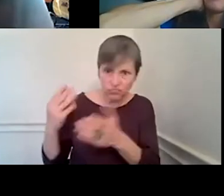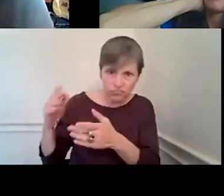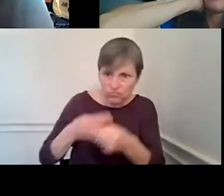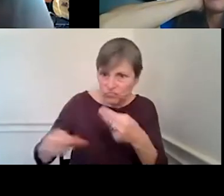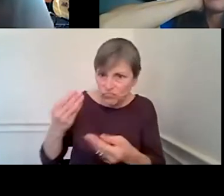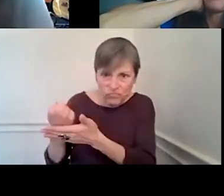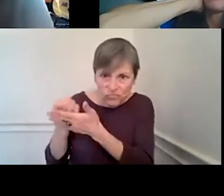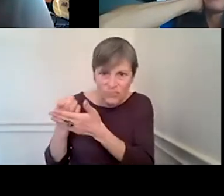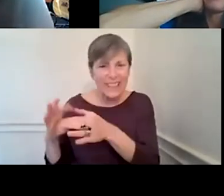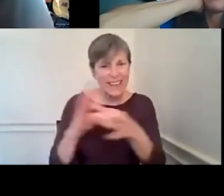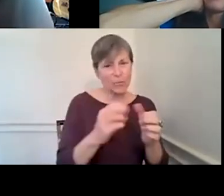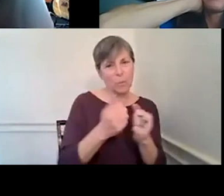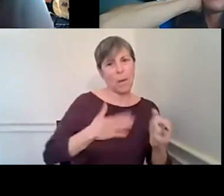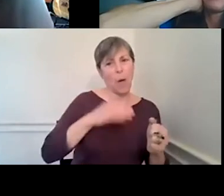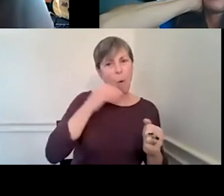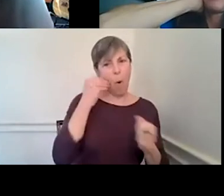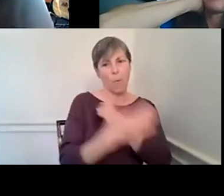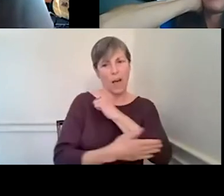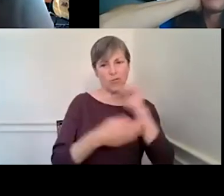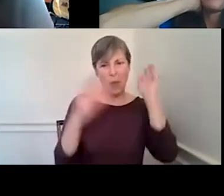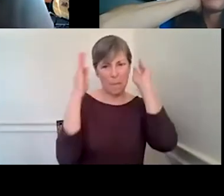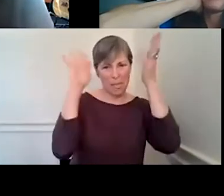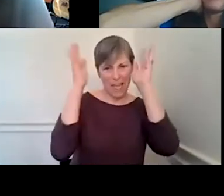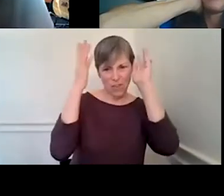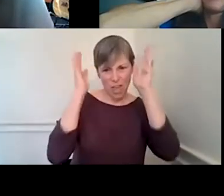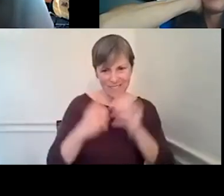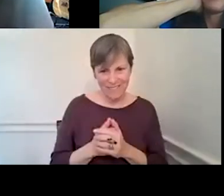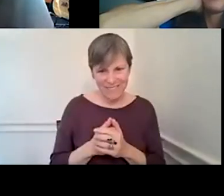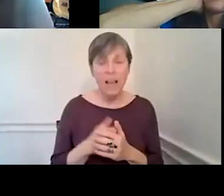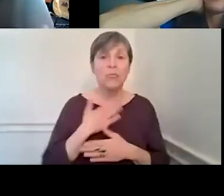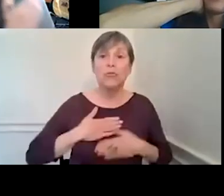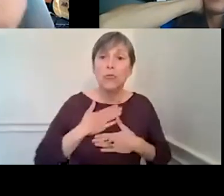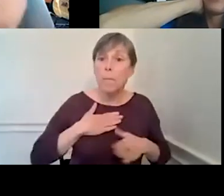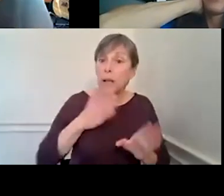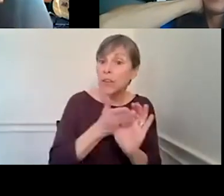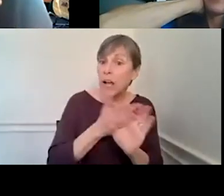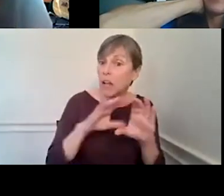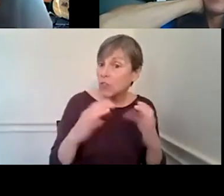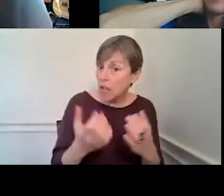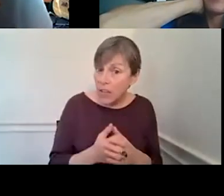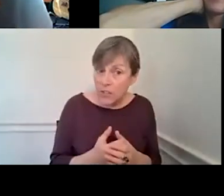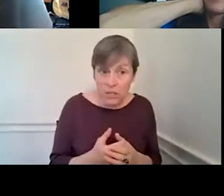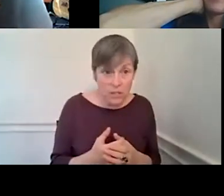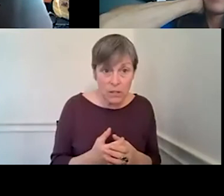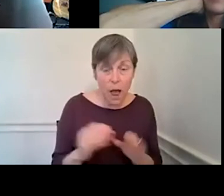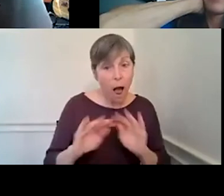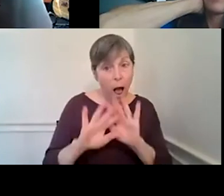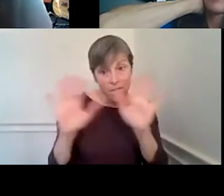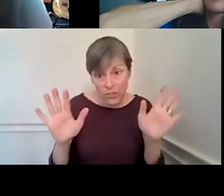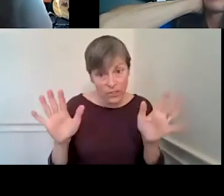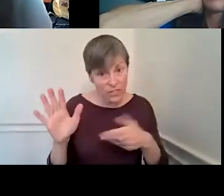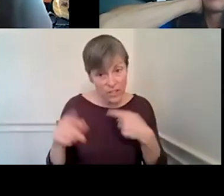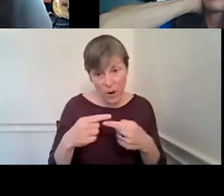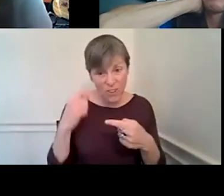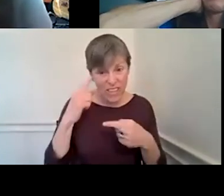And finally, surprisingly, I also enjoy a lot of my psychology class, which obviously I have to say in terms of the idea